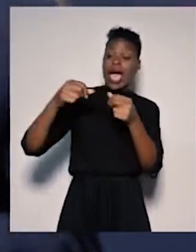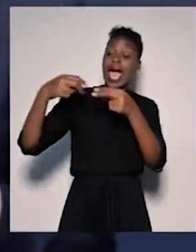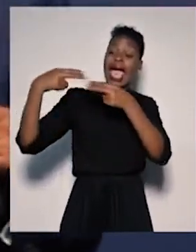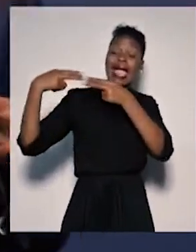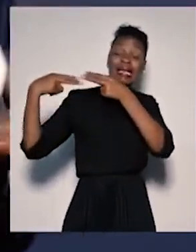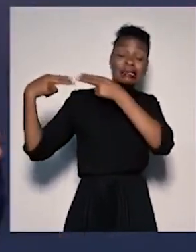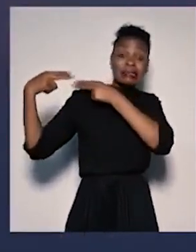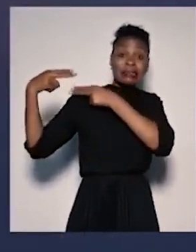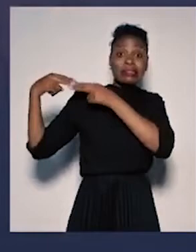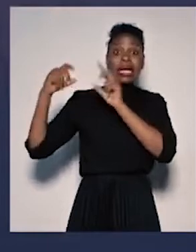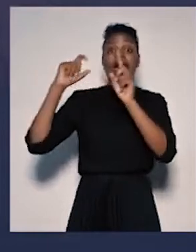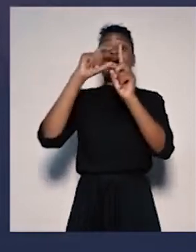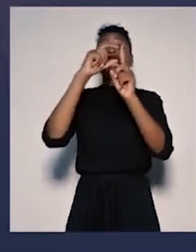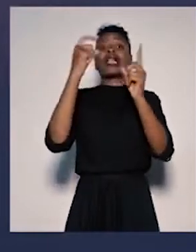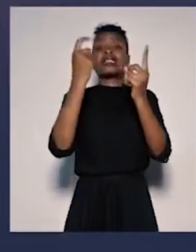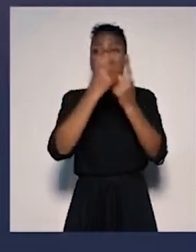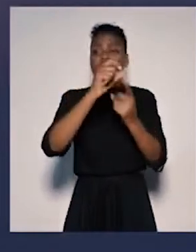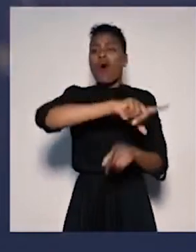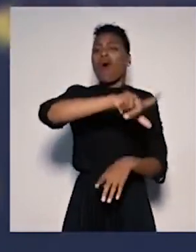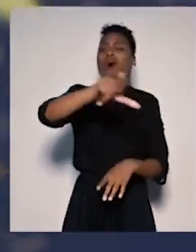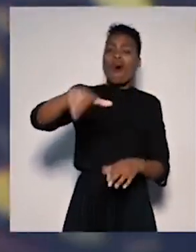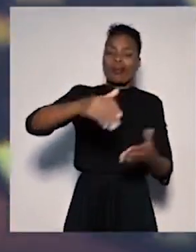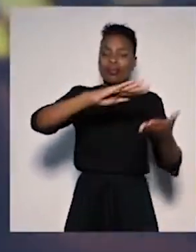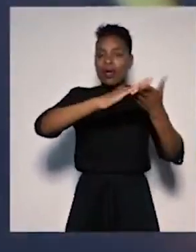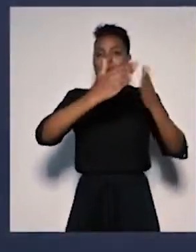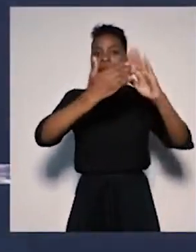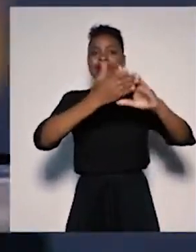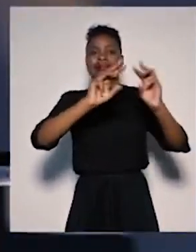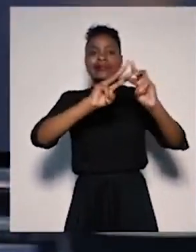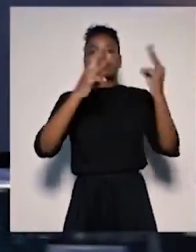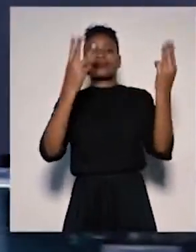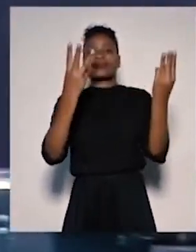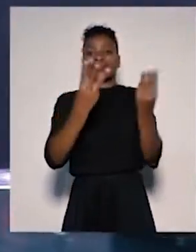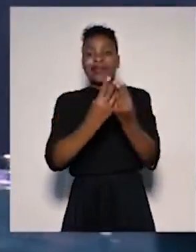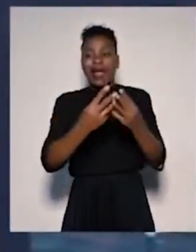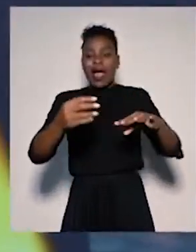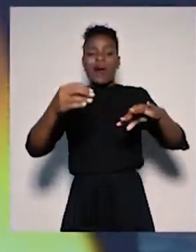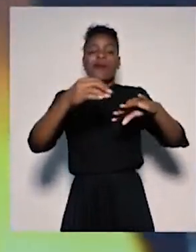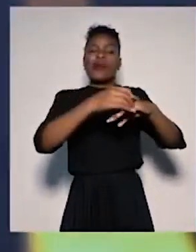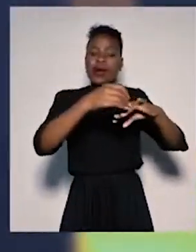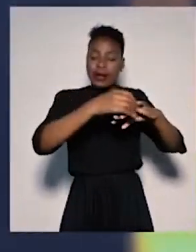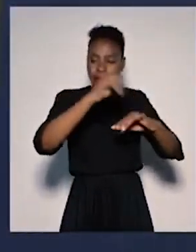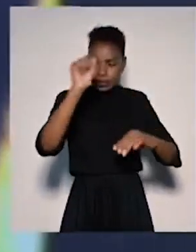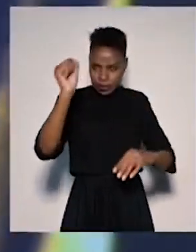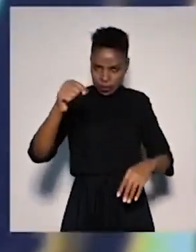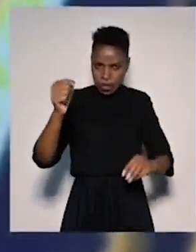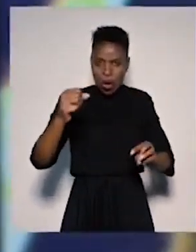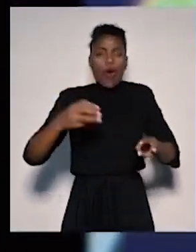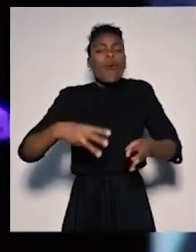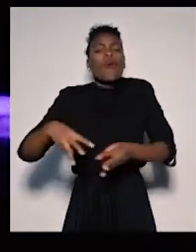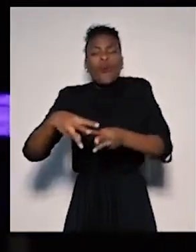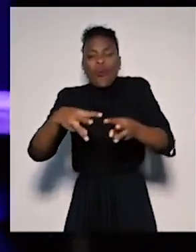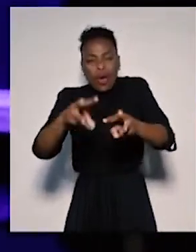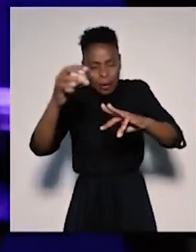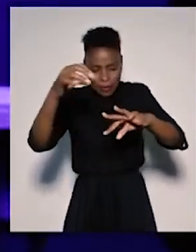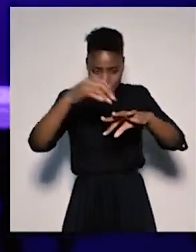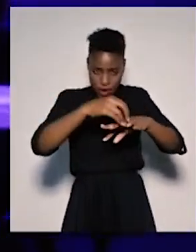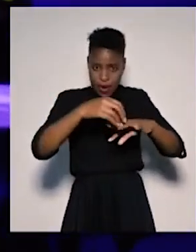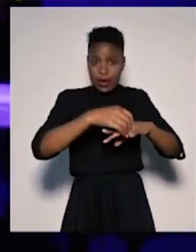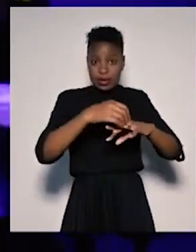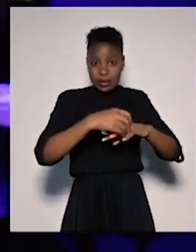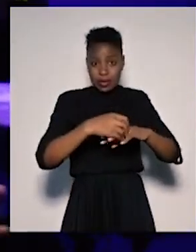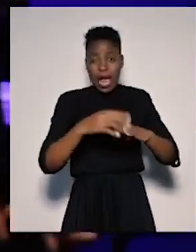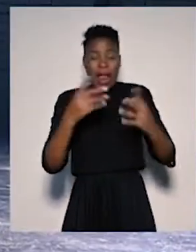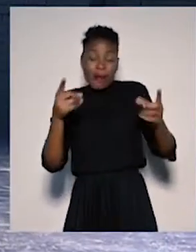all communities around the world, they used to get married. They had a way of getting married. It may